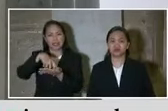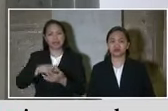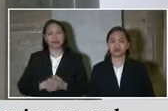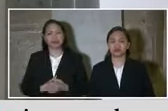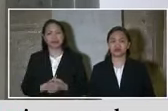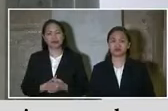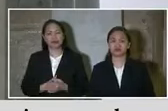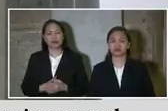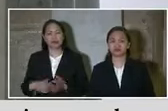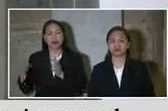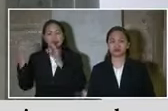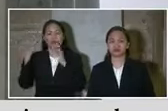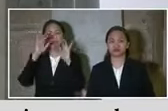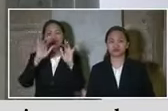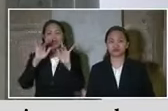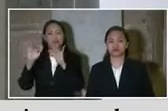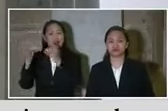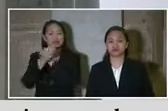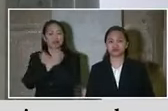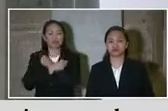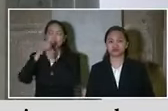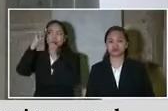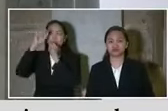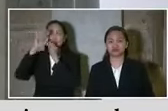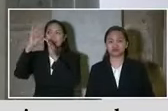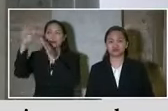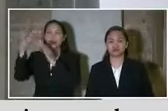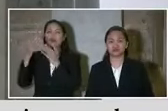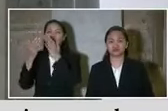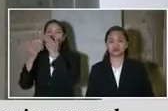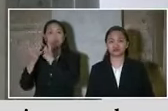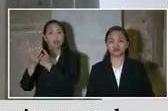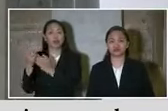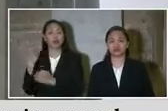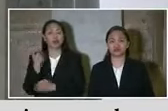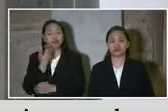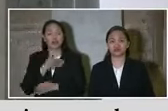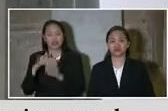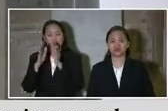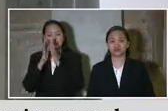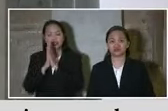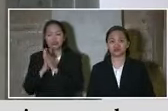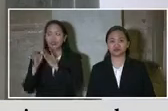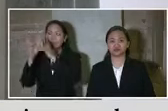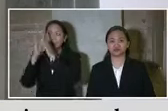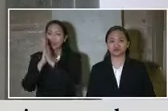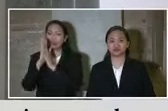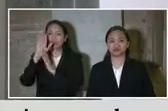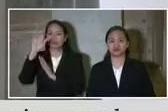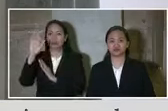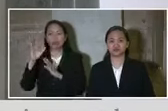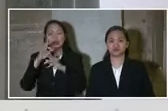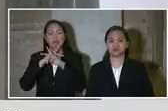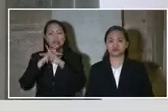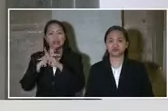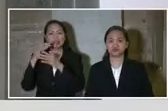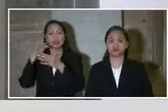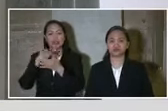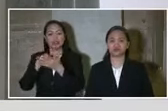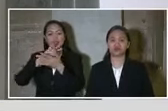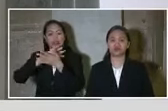Merciful and compassionate Father, we come to you in our need to seek your protection against the